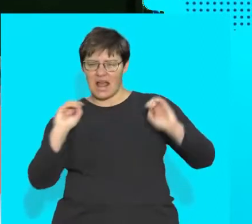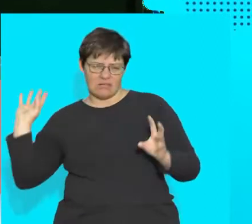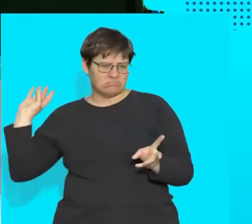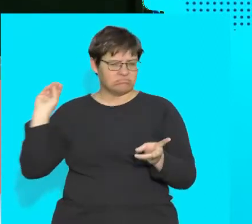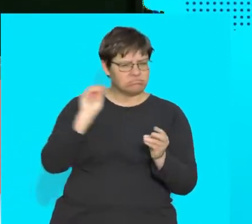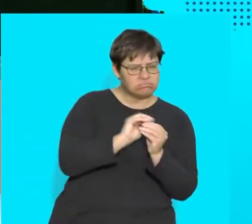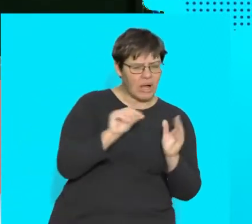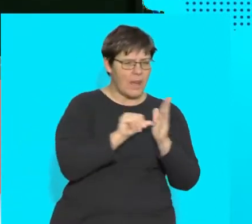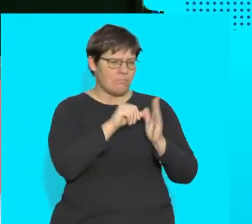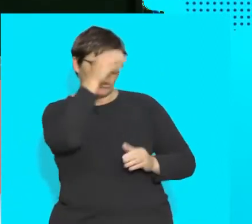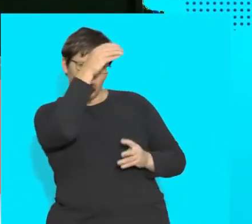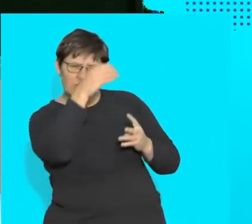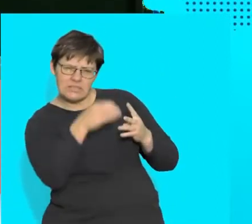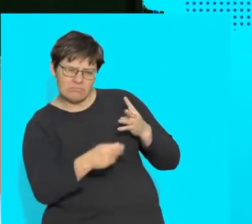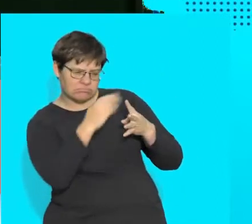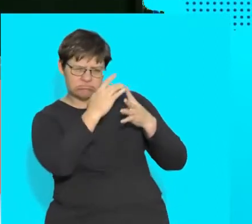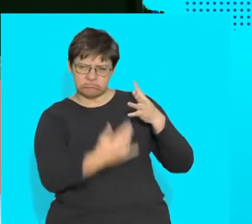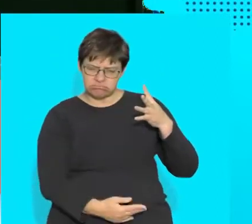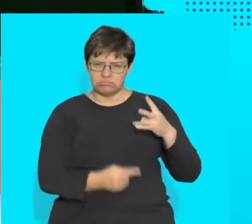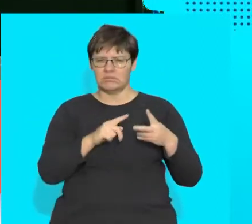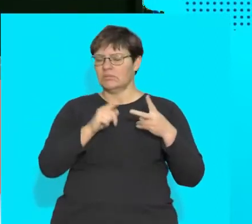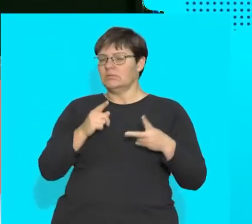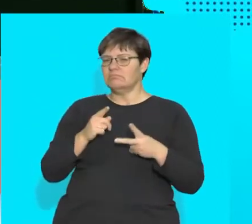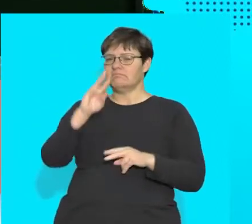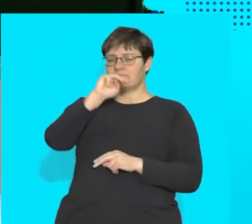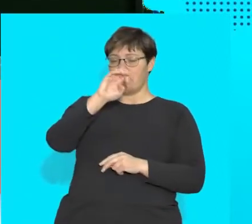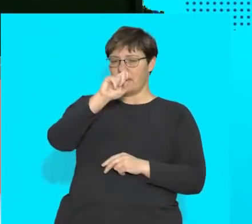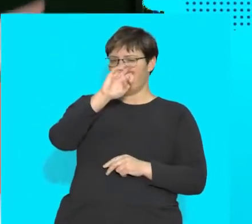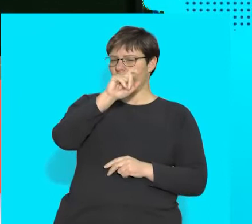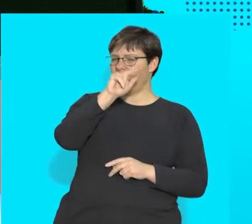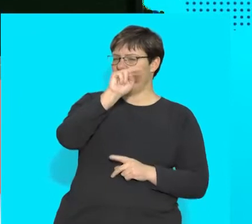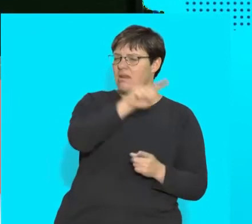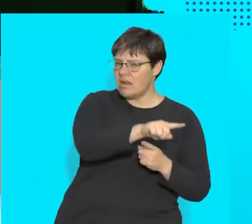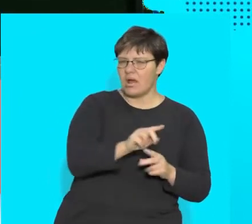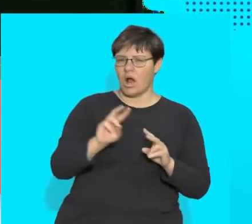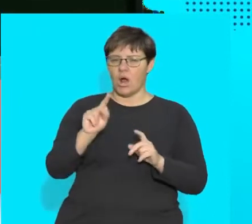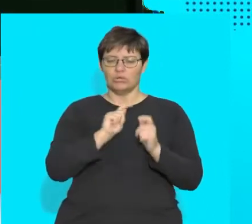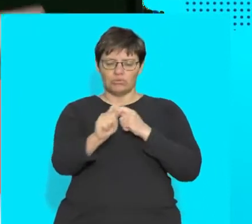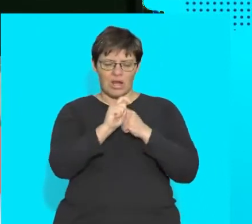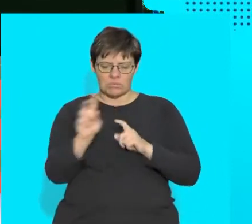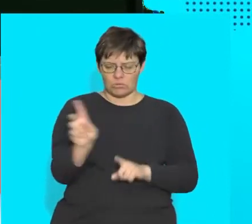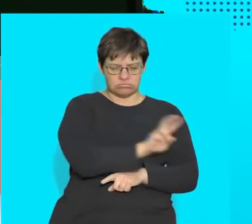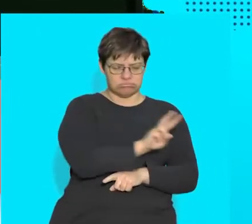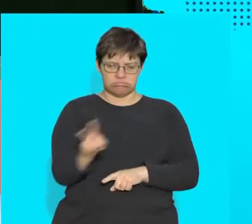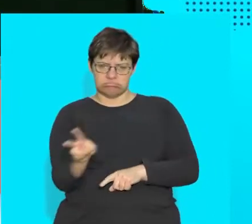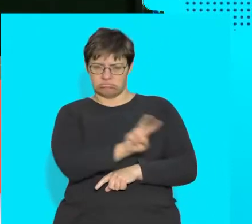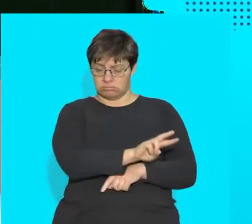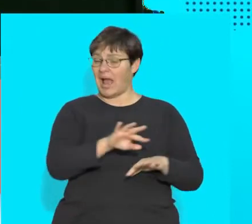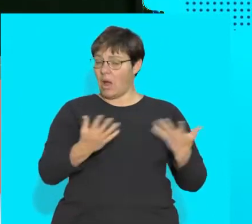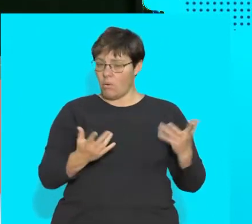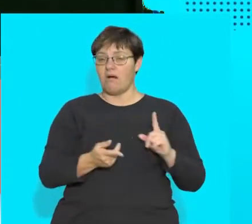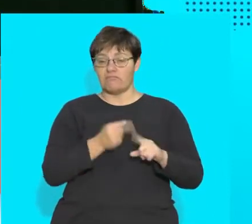We're going over all the important concepts. We've looked at the cell membrane and how things are transported